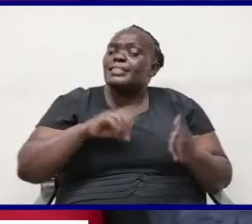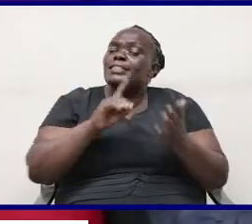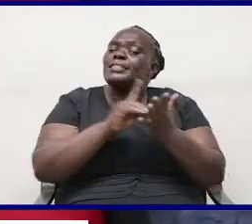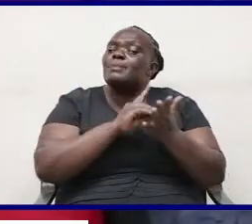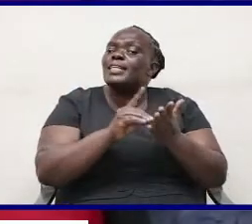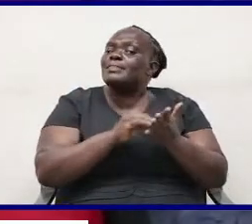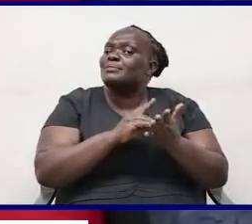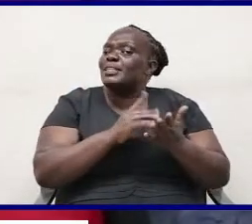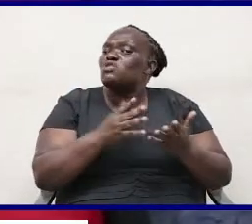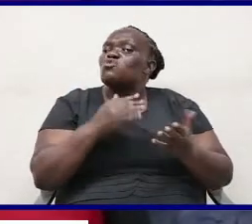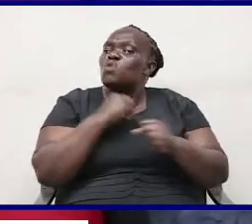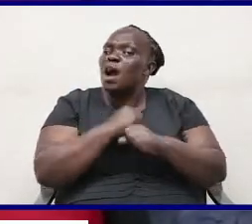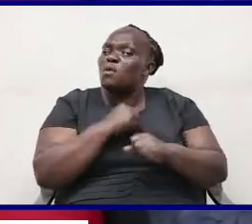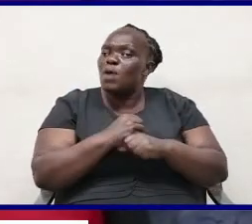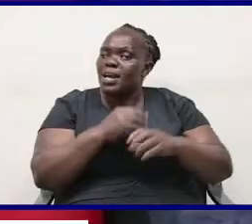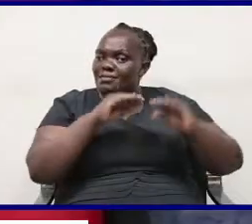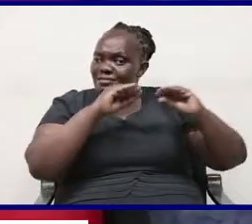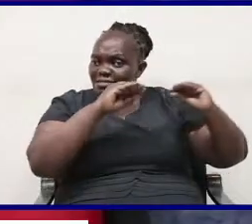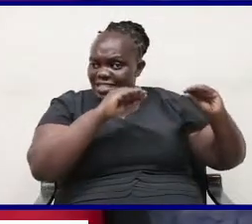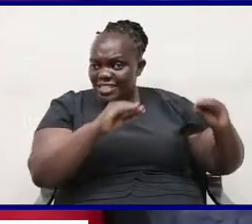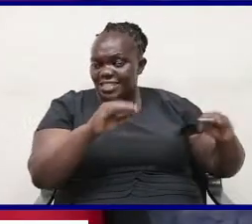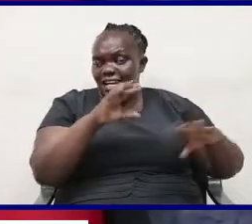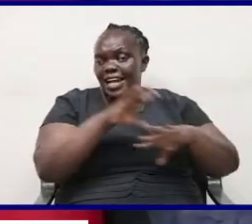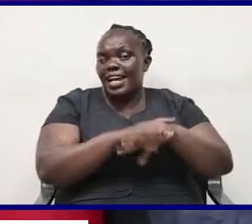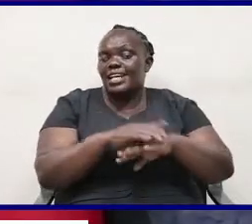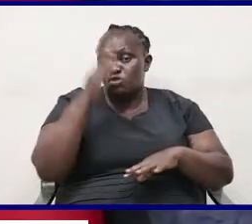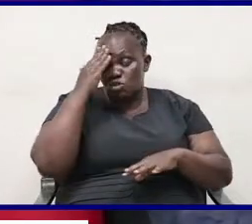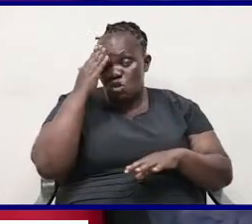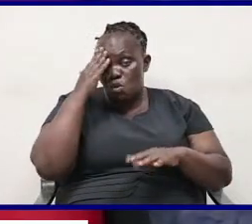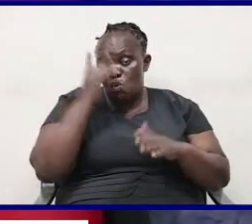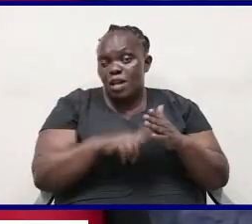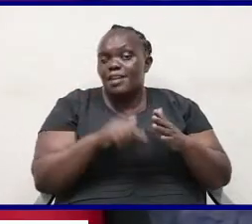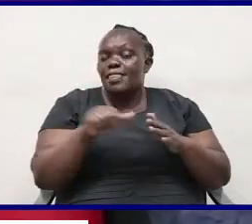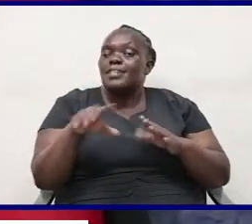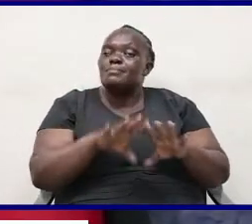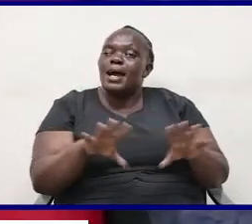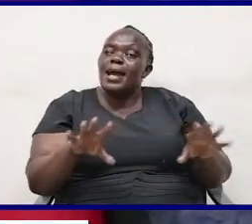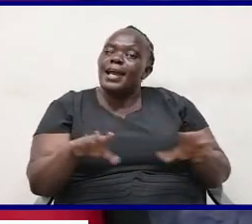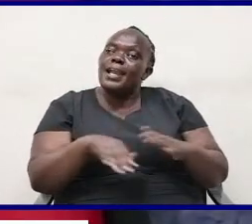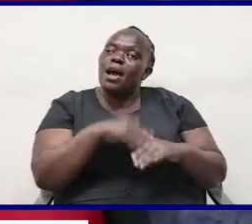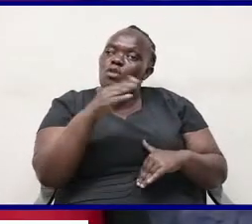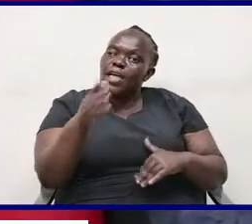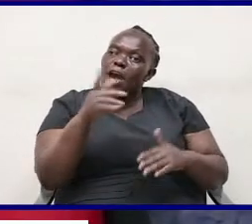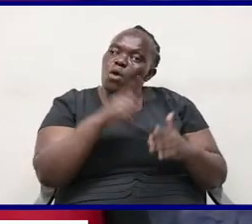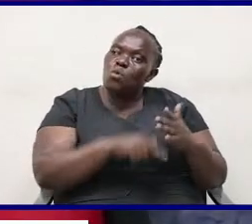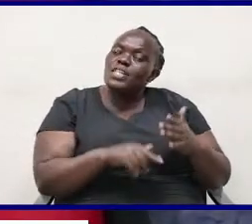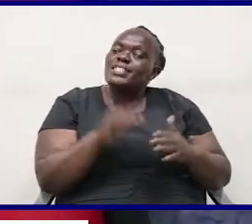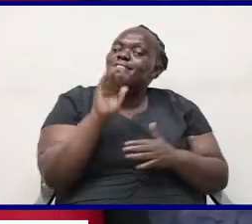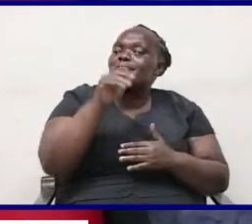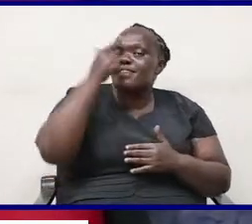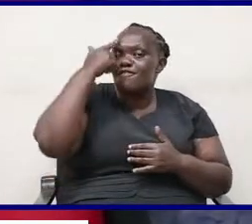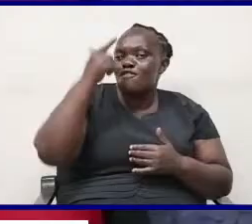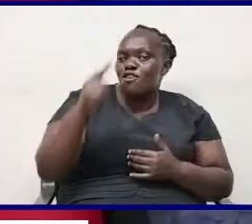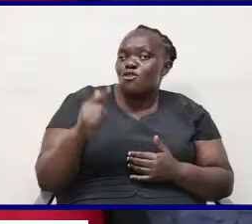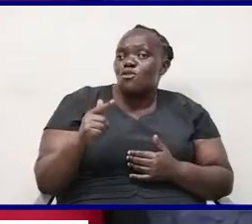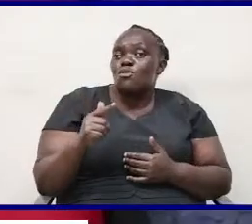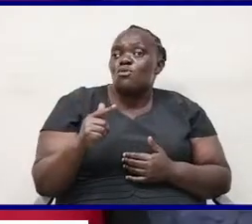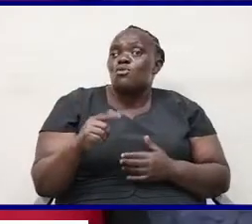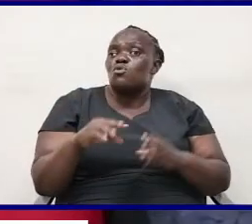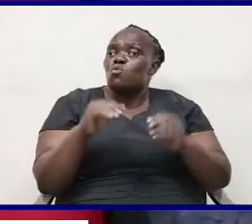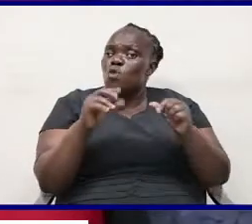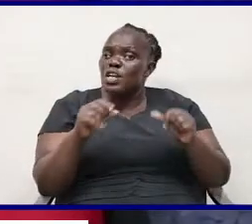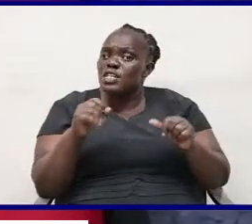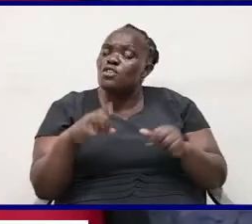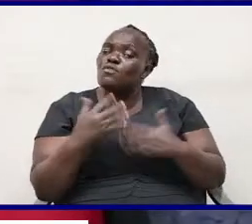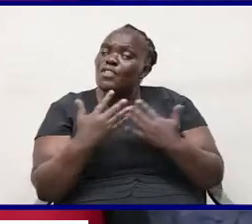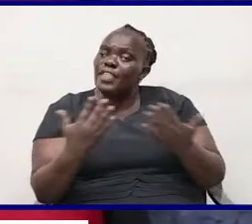them to give them the right information so that they get to know what that market is out there, what is it asking for, what quality